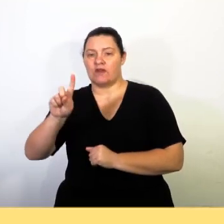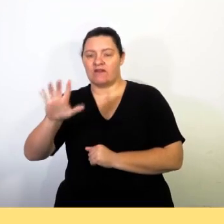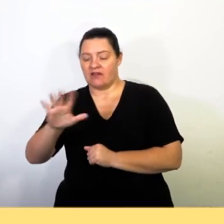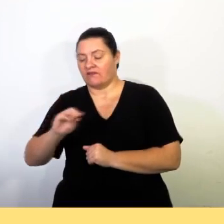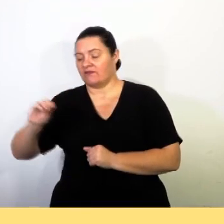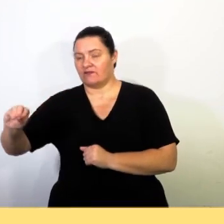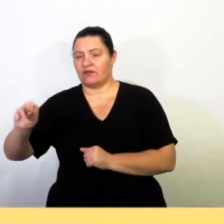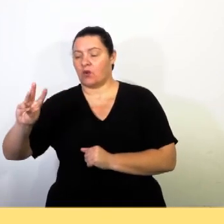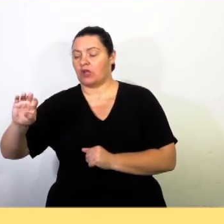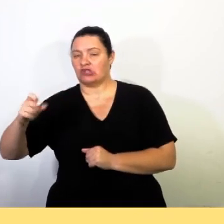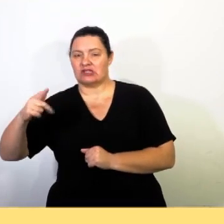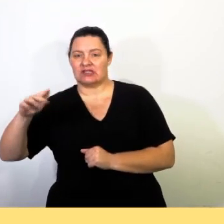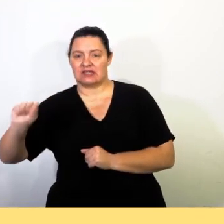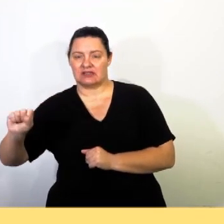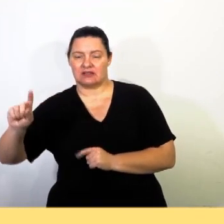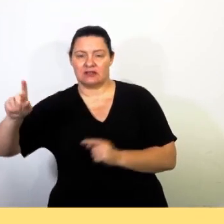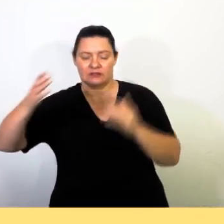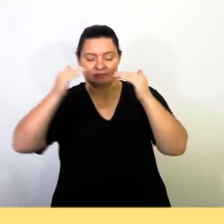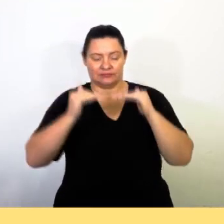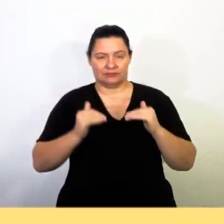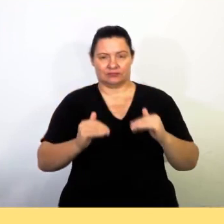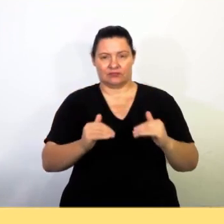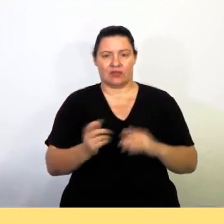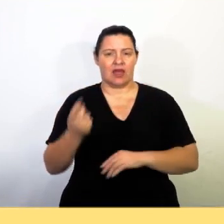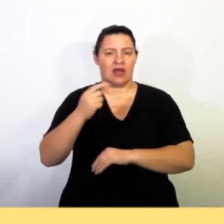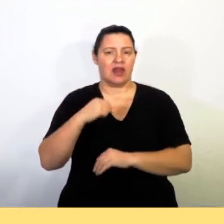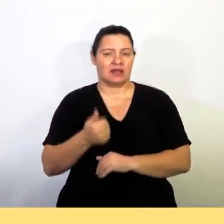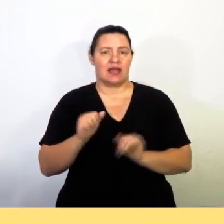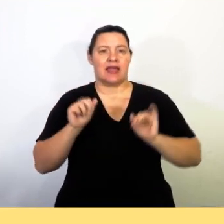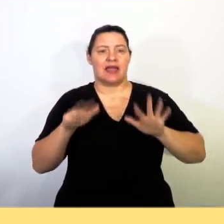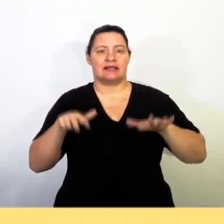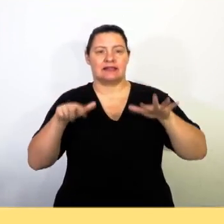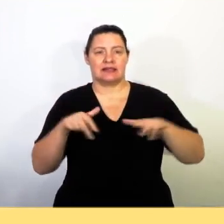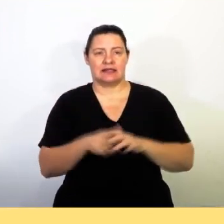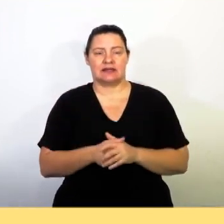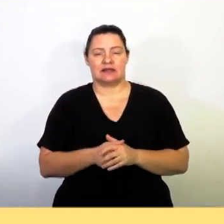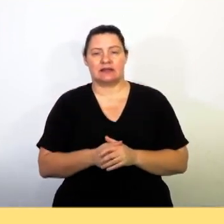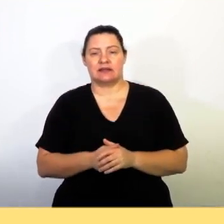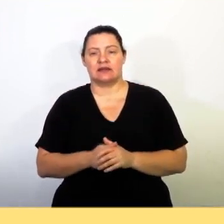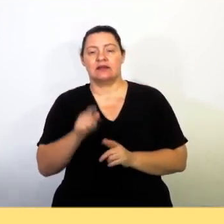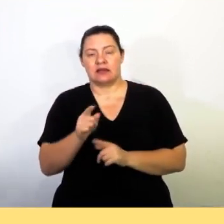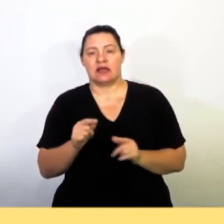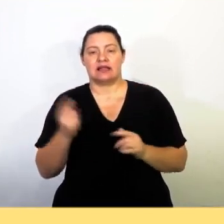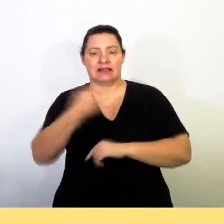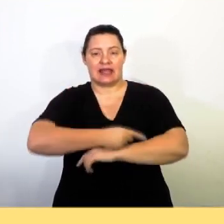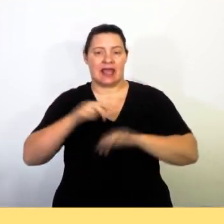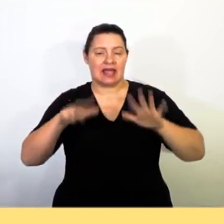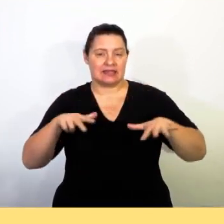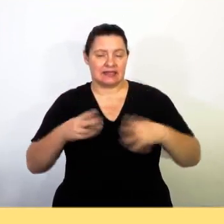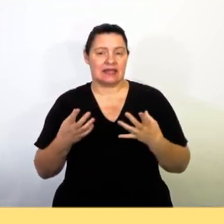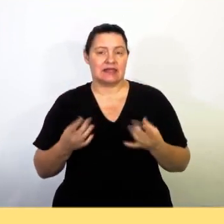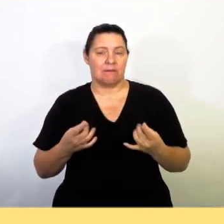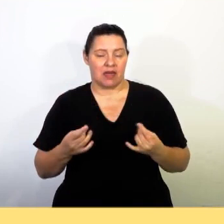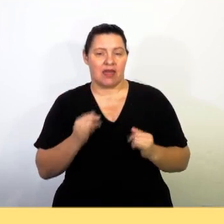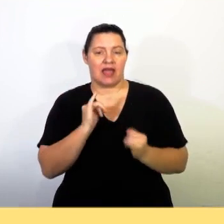wages. And then I'm going to come here. The next one is on the 18th. So I'm going to come, day is